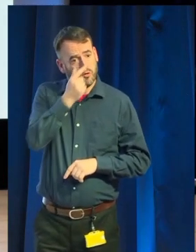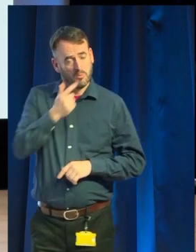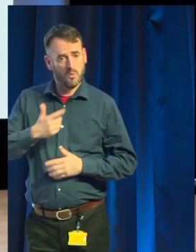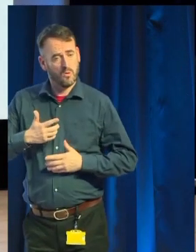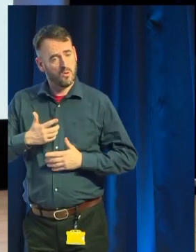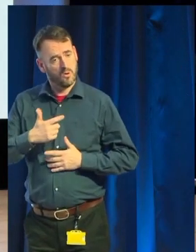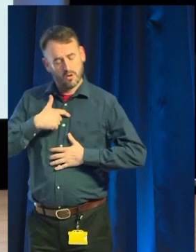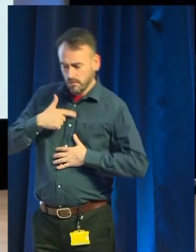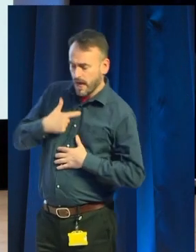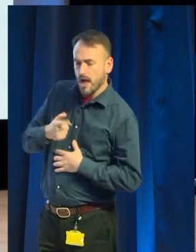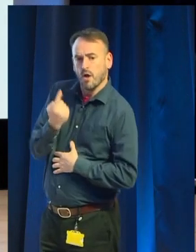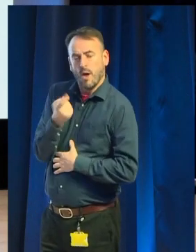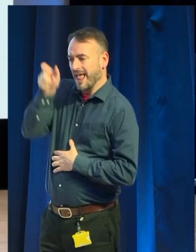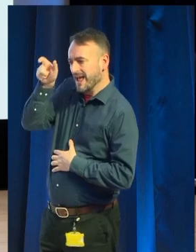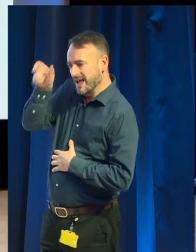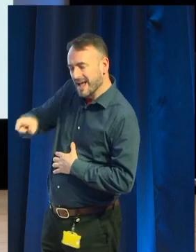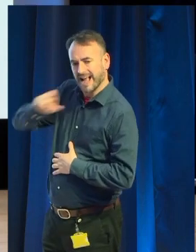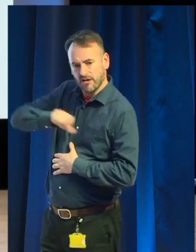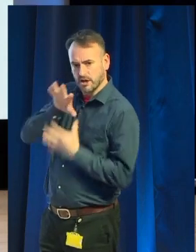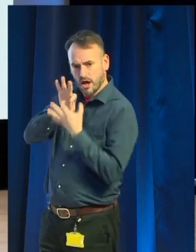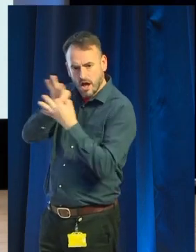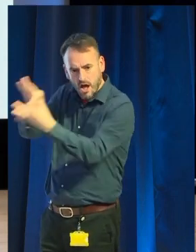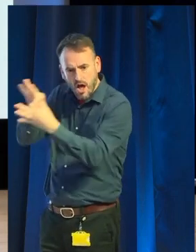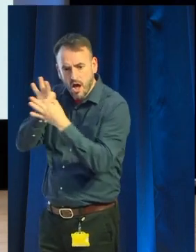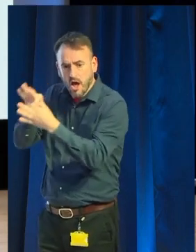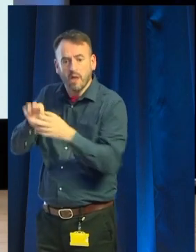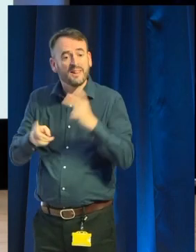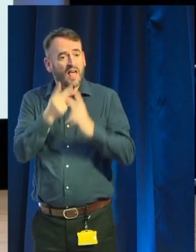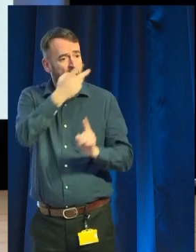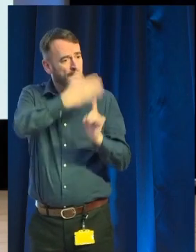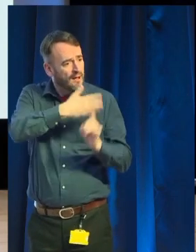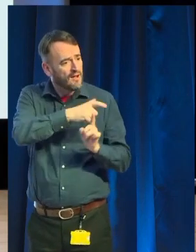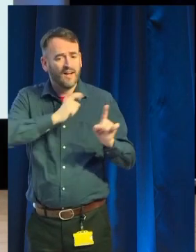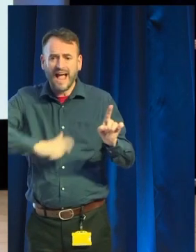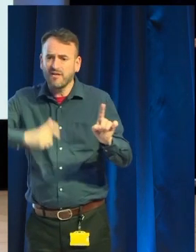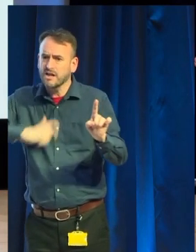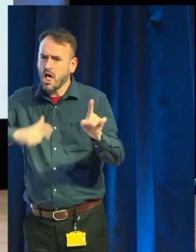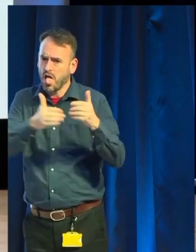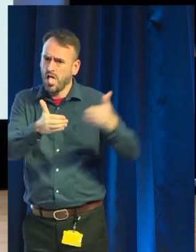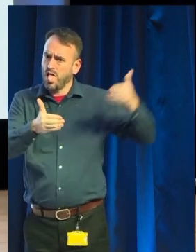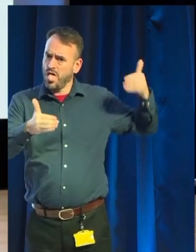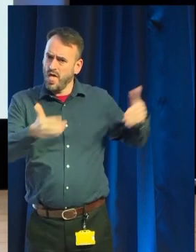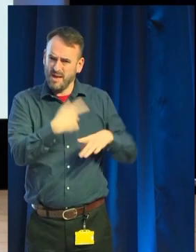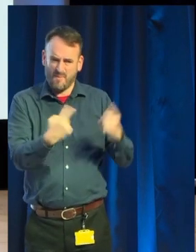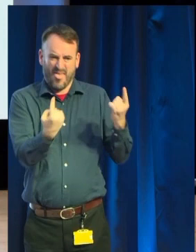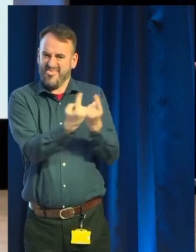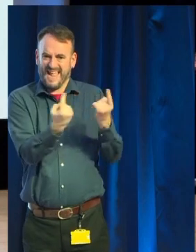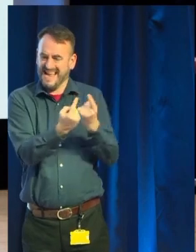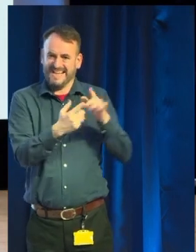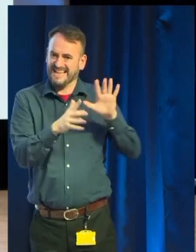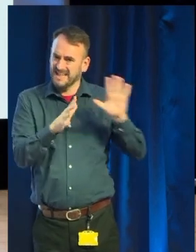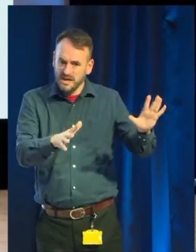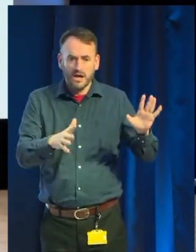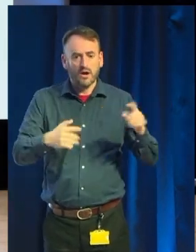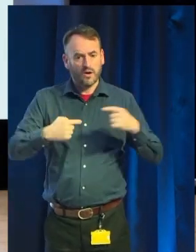one as props for him to exist. I wouldn't want, for example, women to be set in the background or to be seen